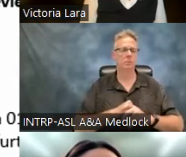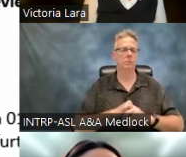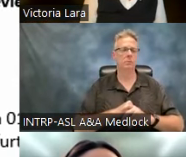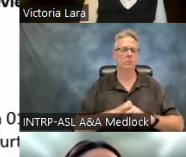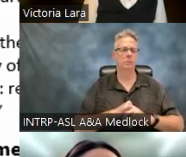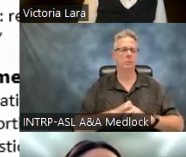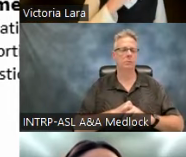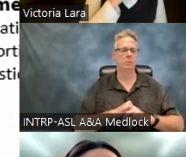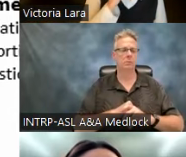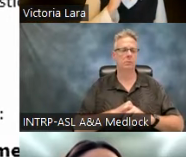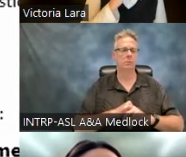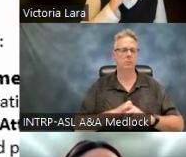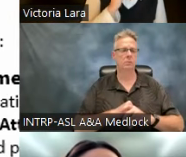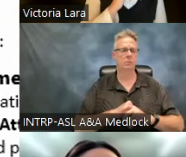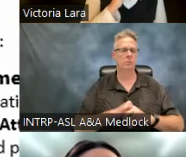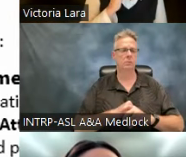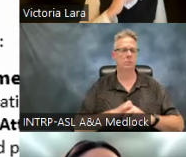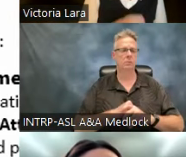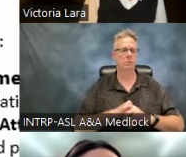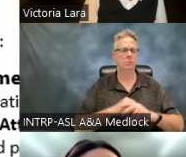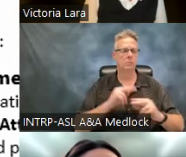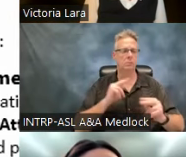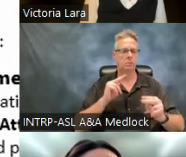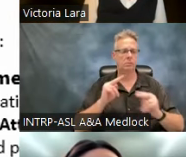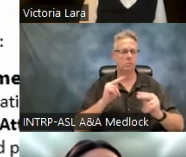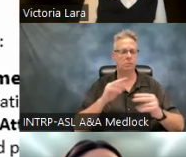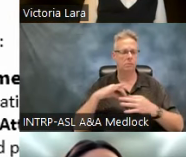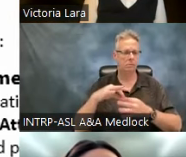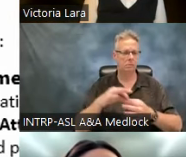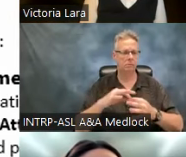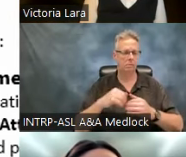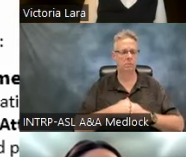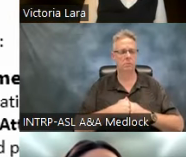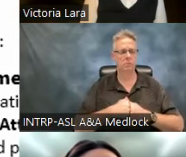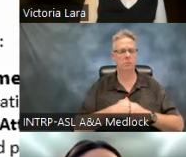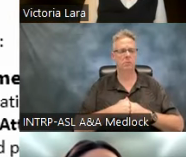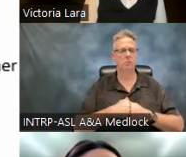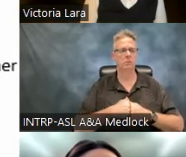and then collective bargaining,